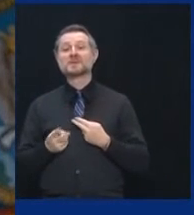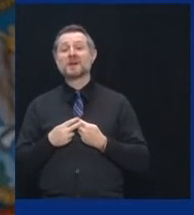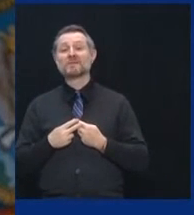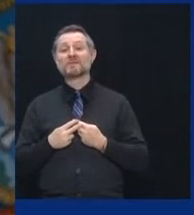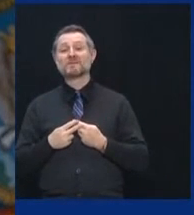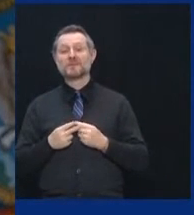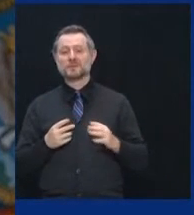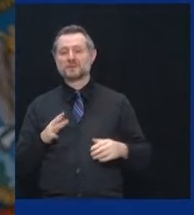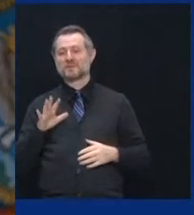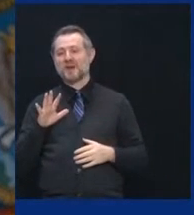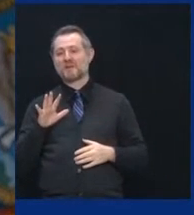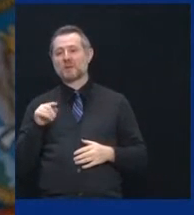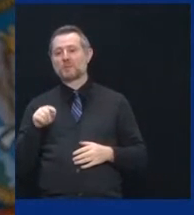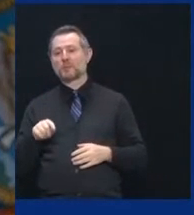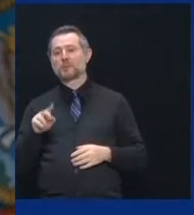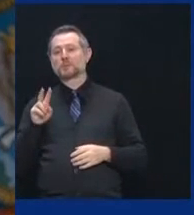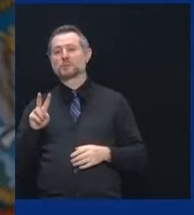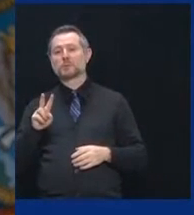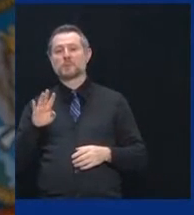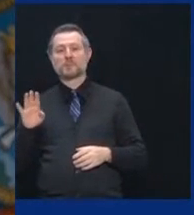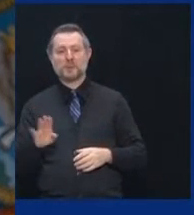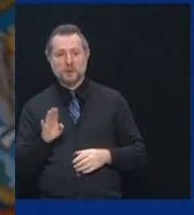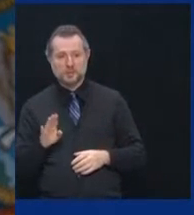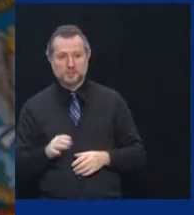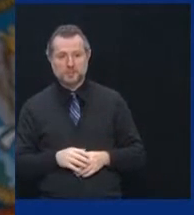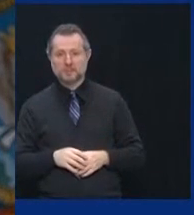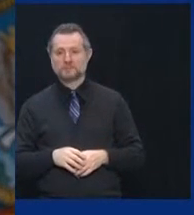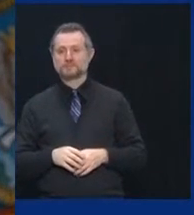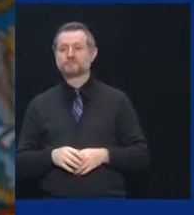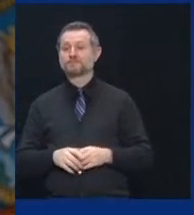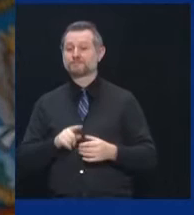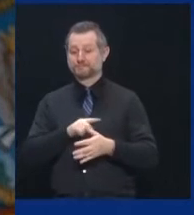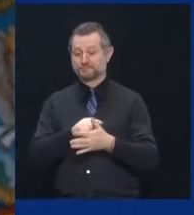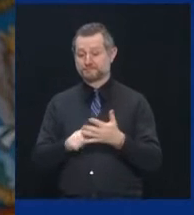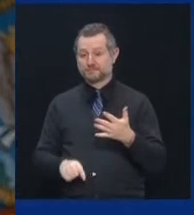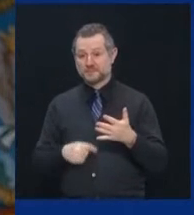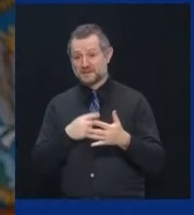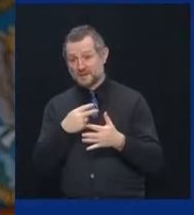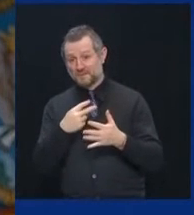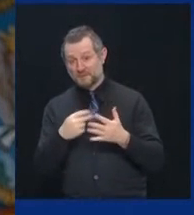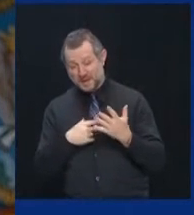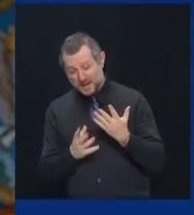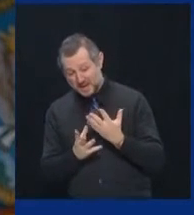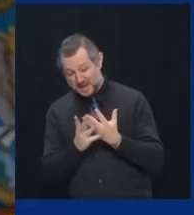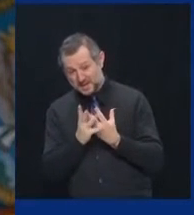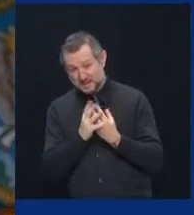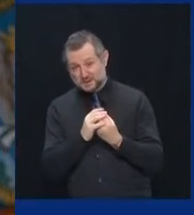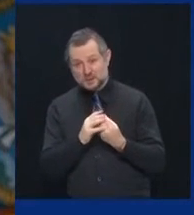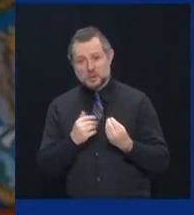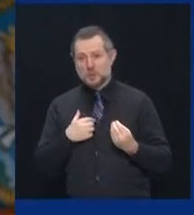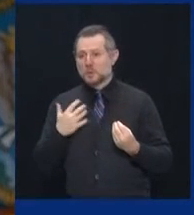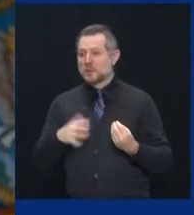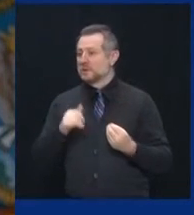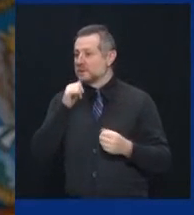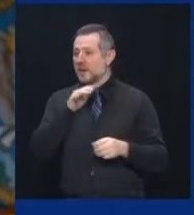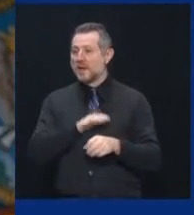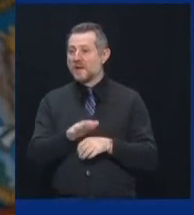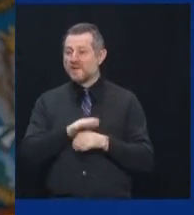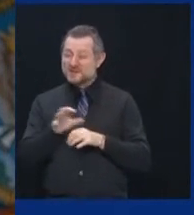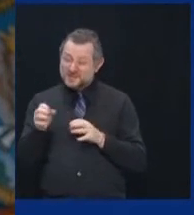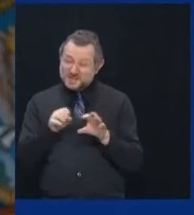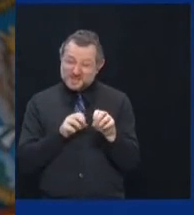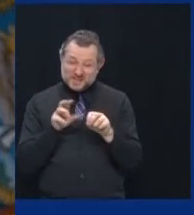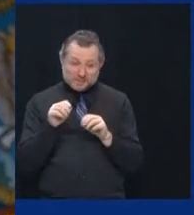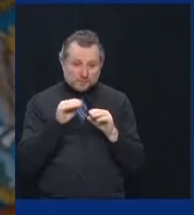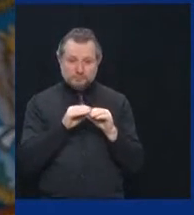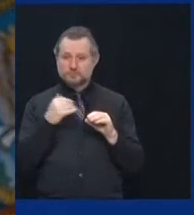save $5.2 billion. Even after all of that pain, we would still need billions in cuts to health care